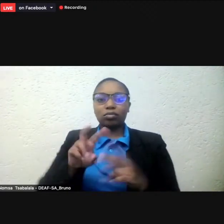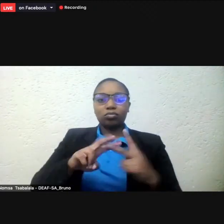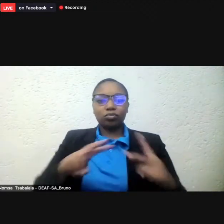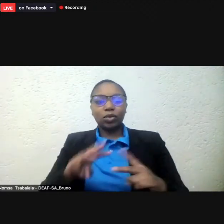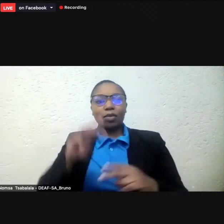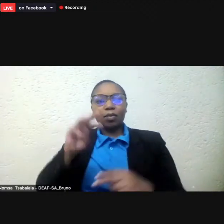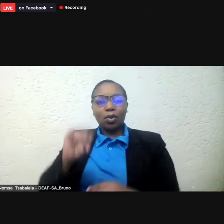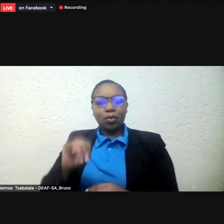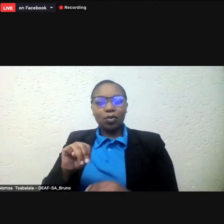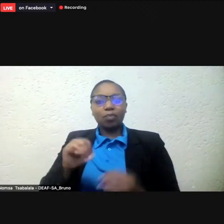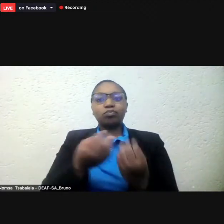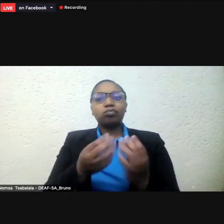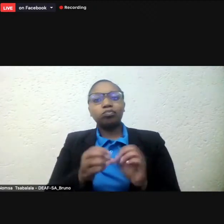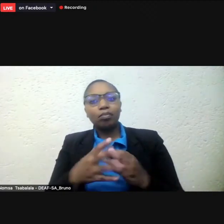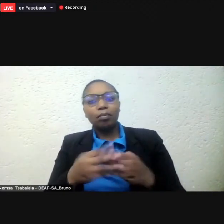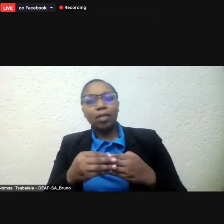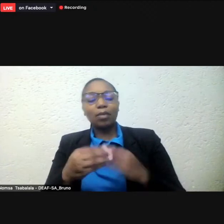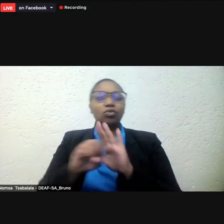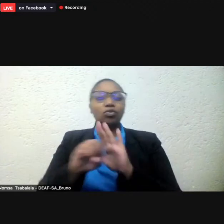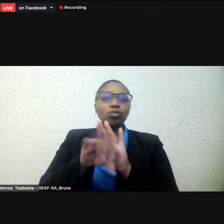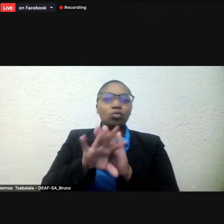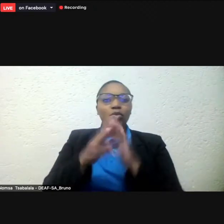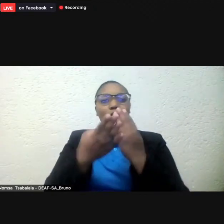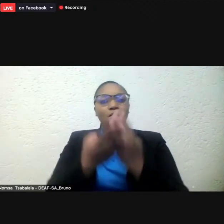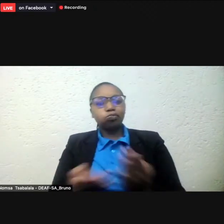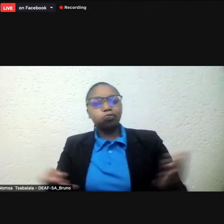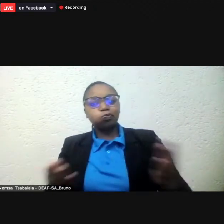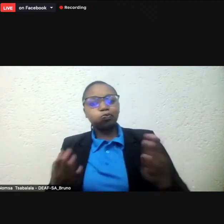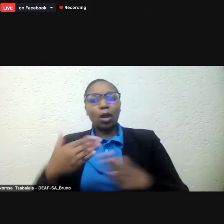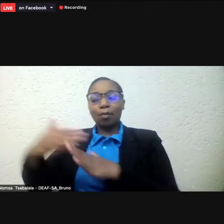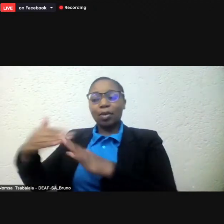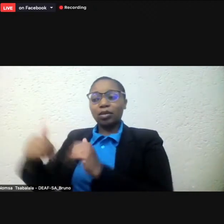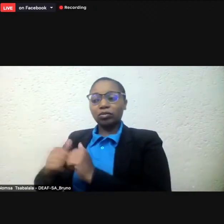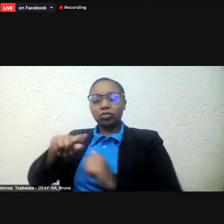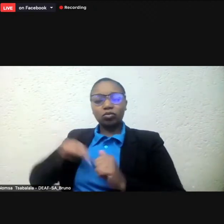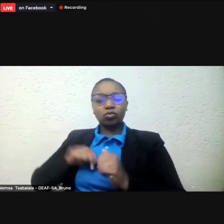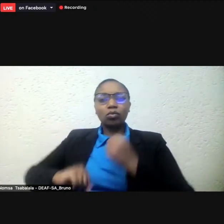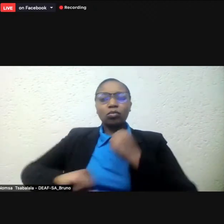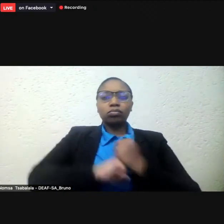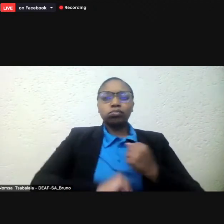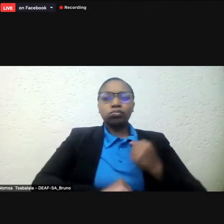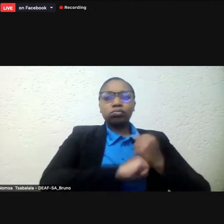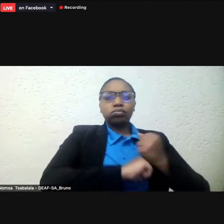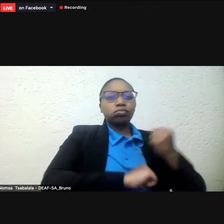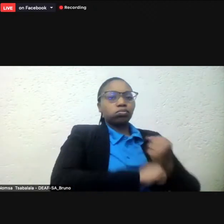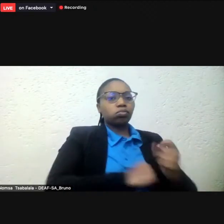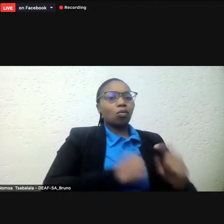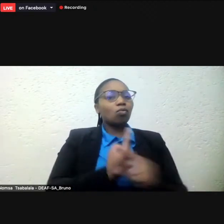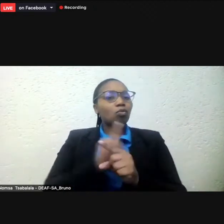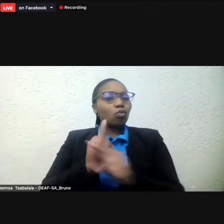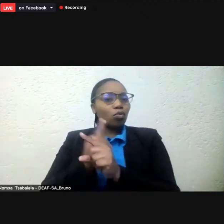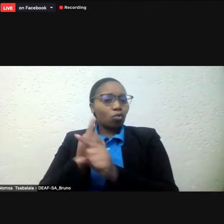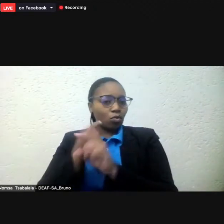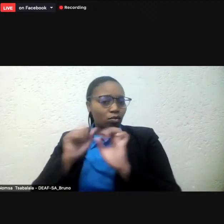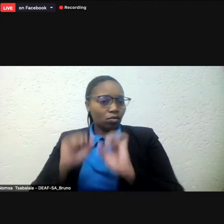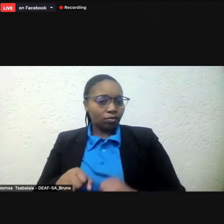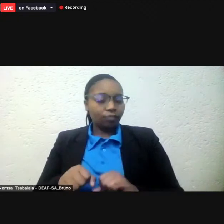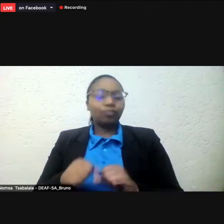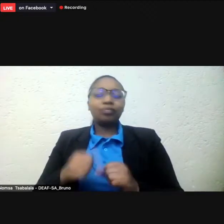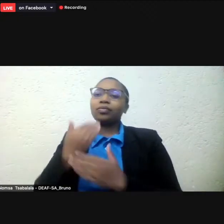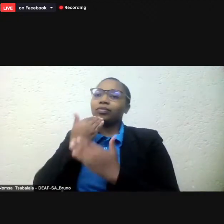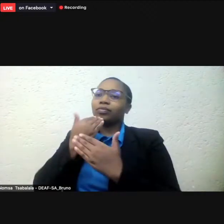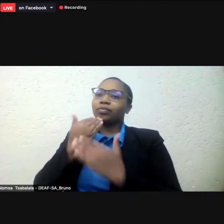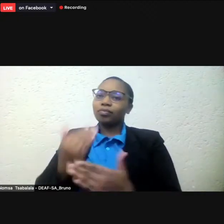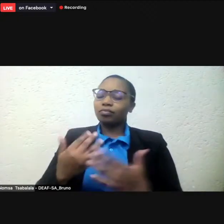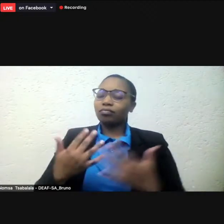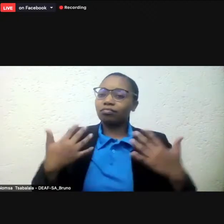of the media and our partners who are always supportive of us. Thank you very much for being with